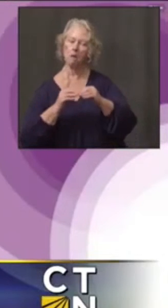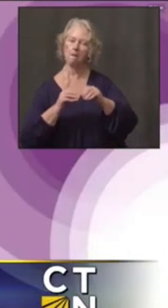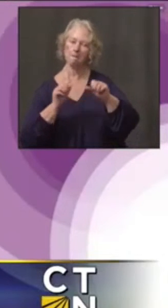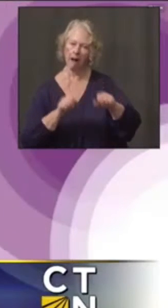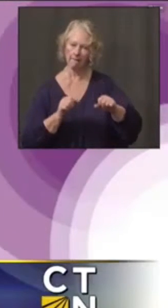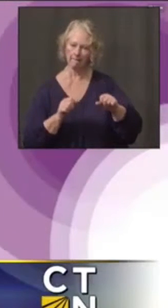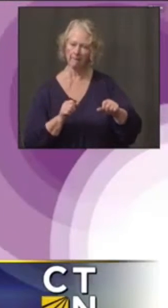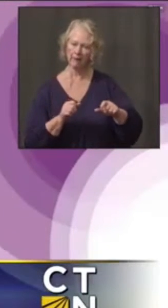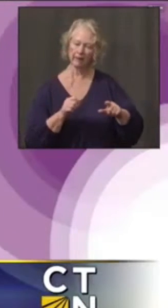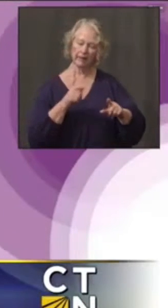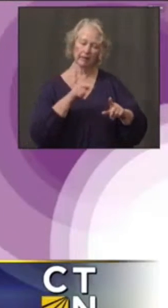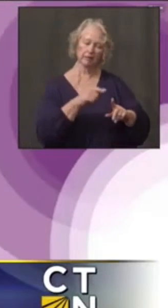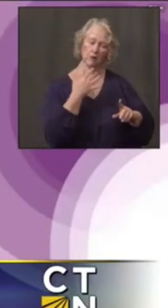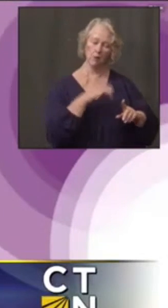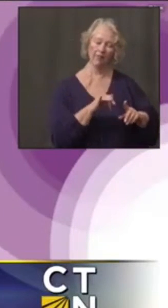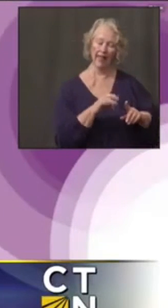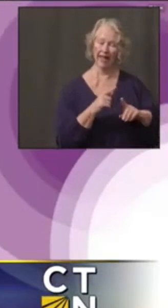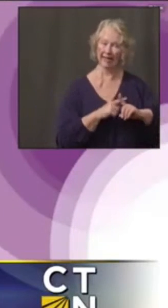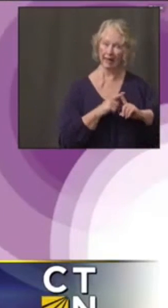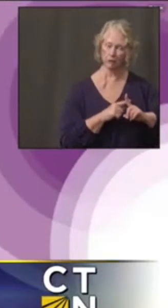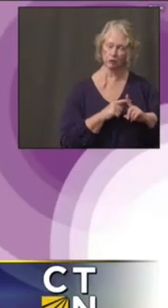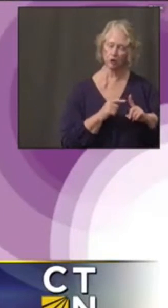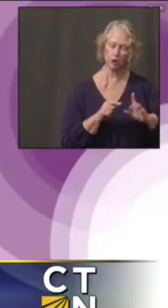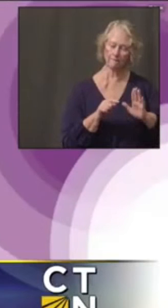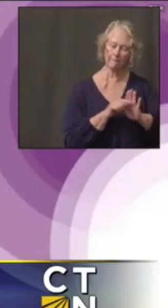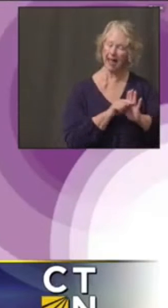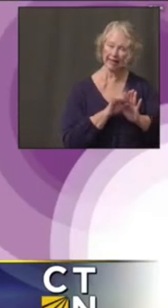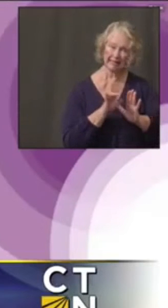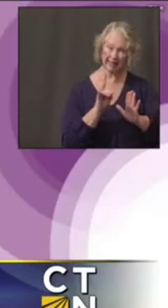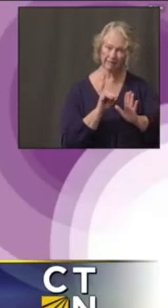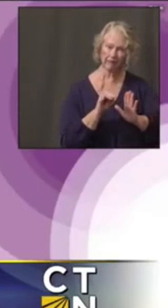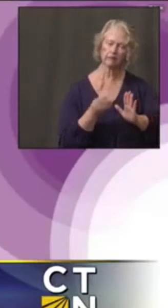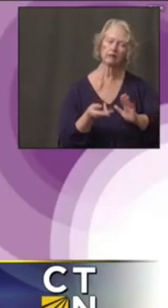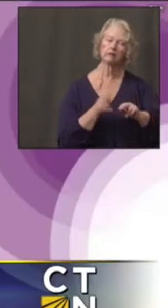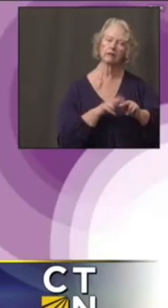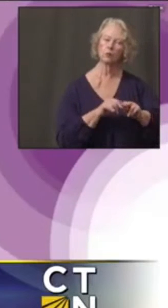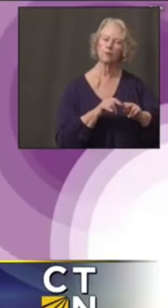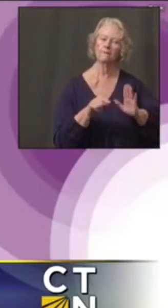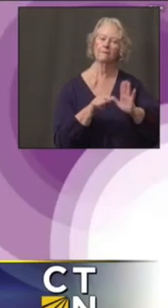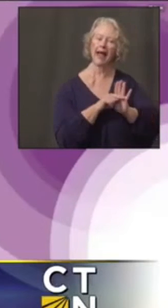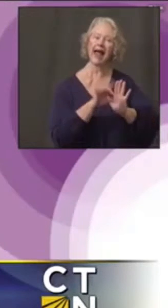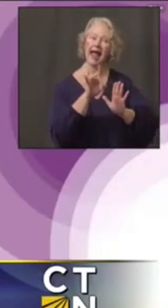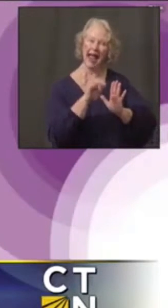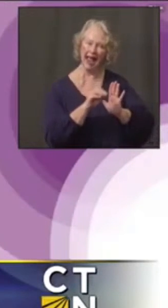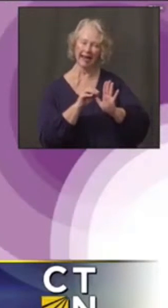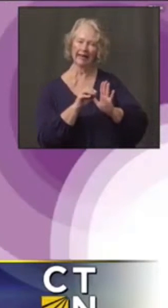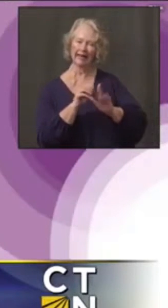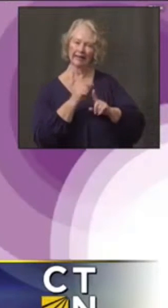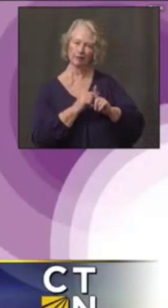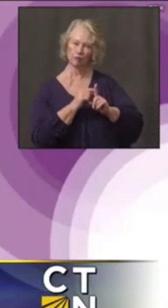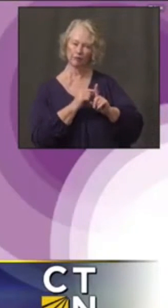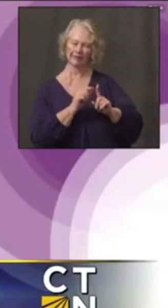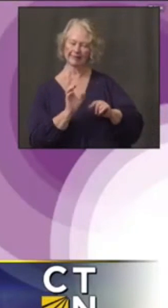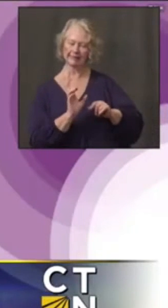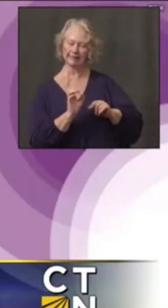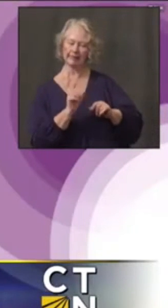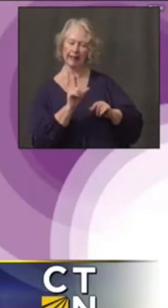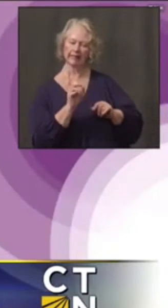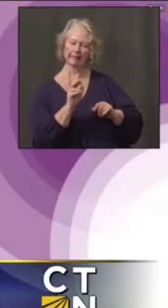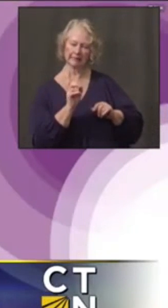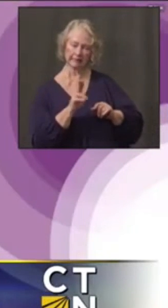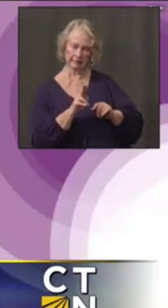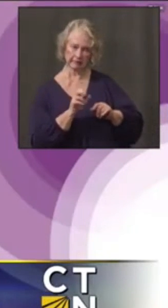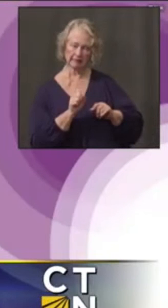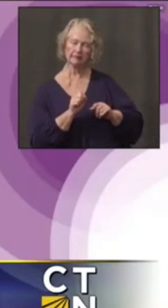to -80 degrees Celsius. And so we did not comfortably have the capacity to store